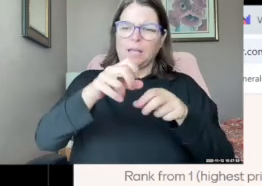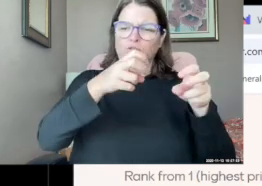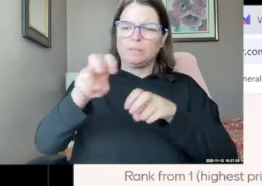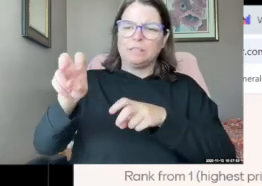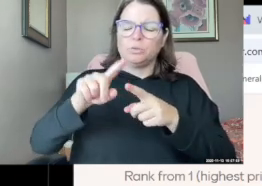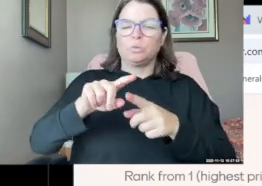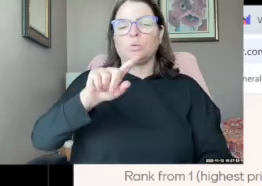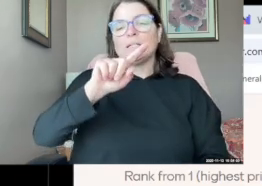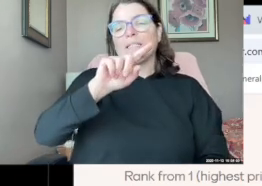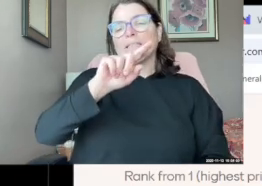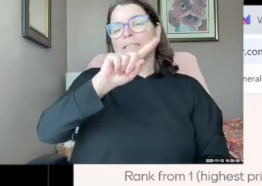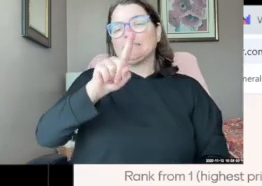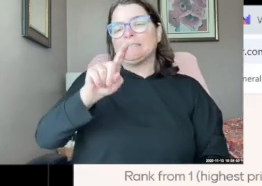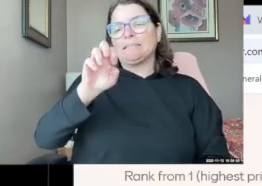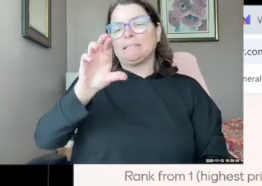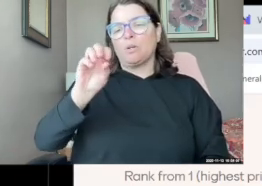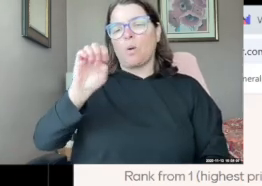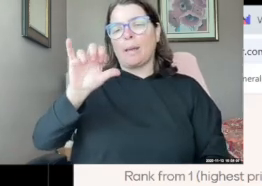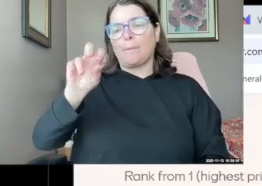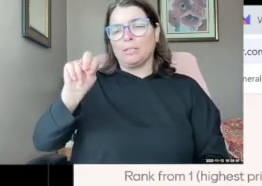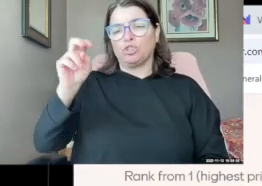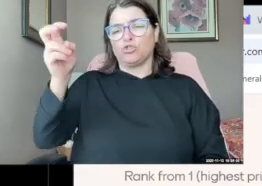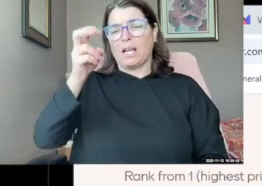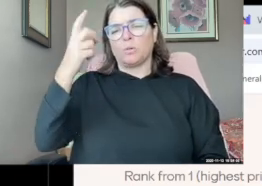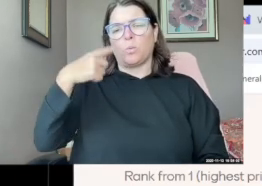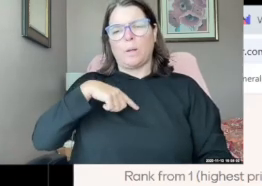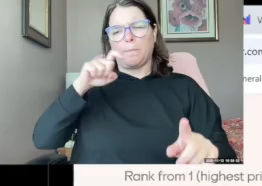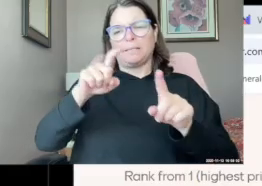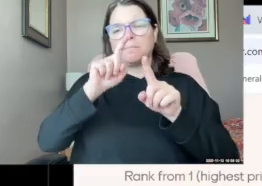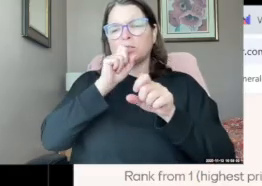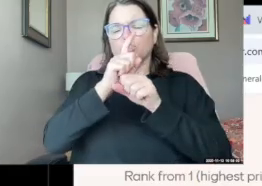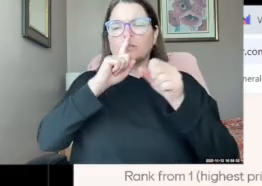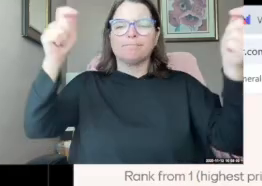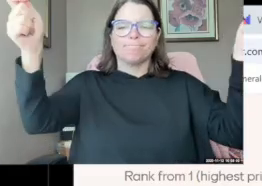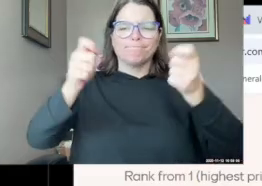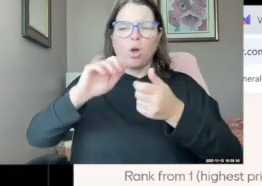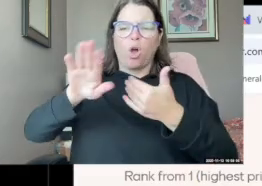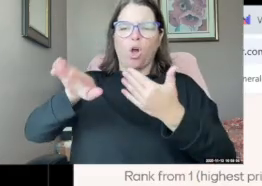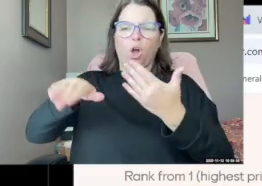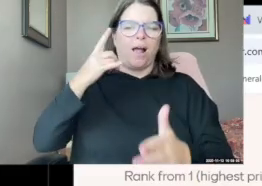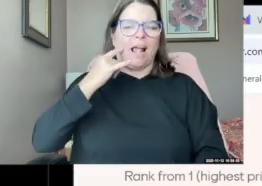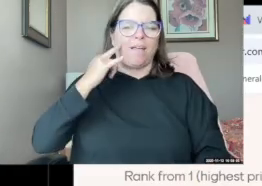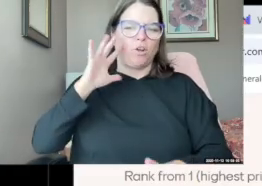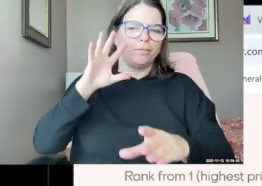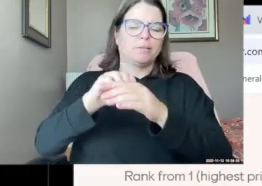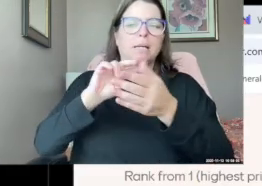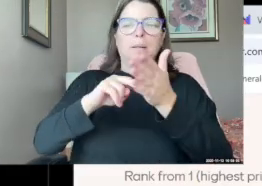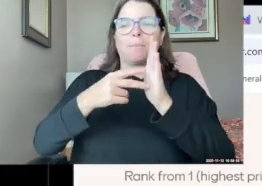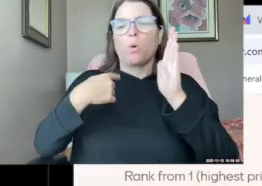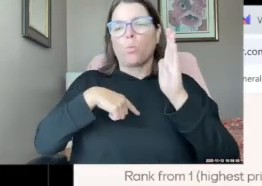want to emphasize that in this transition to zero emission transportation, we need to bring along